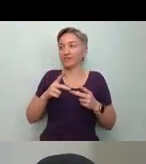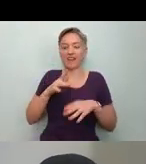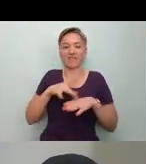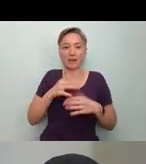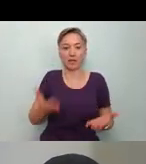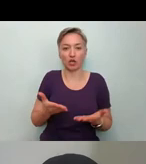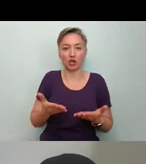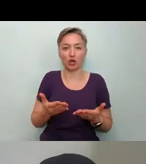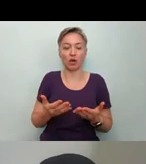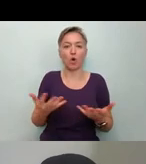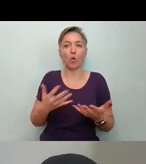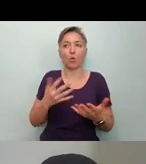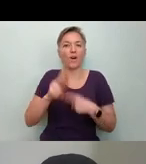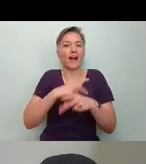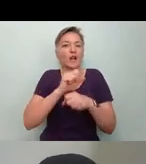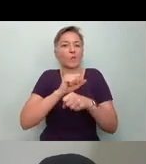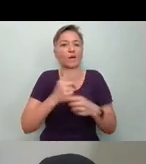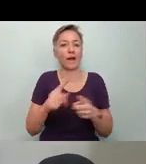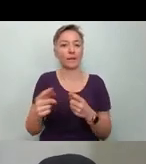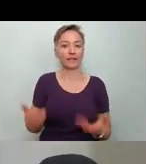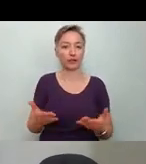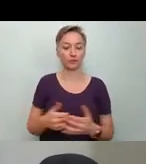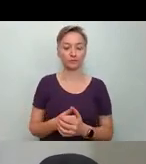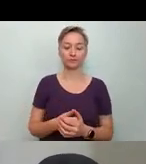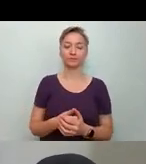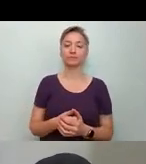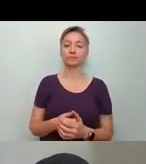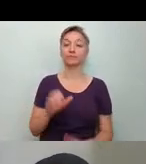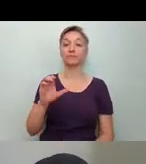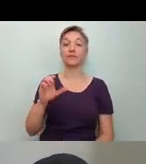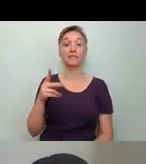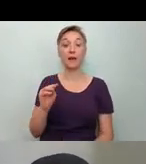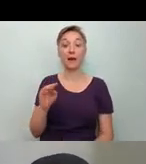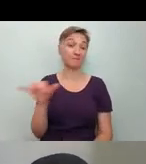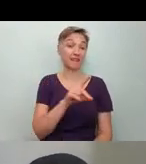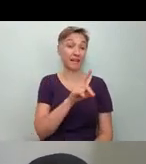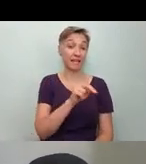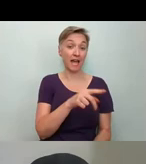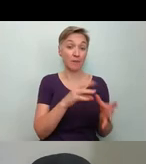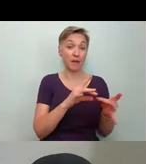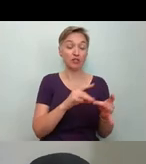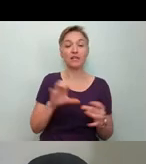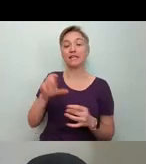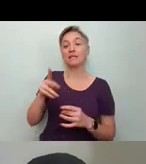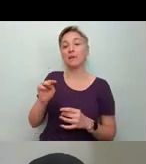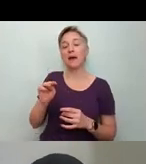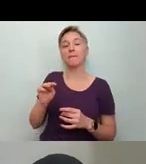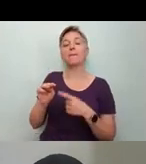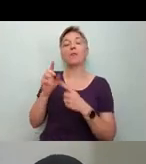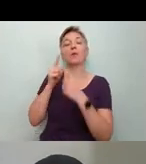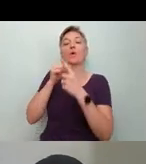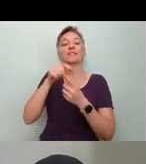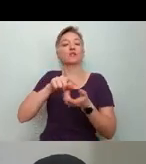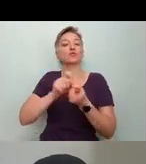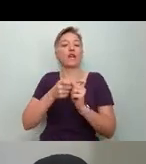now. And so CPM also, as Dan mentioned, it's not necessarily to change an individual's pay. It's just